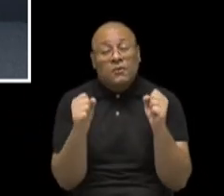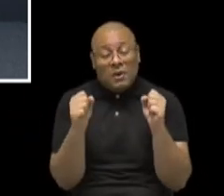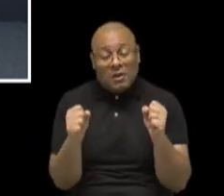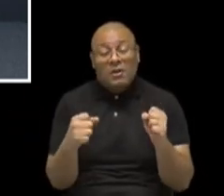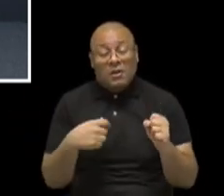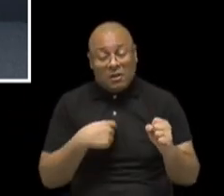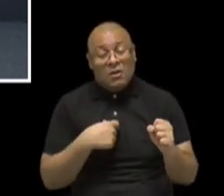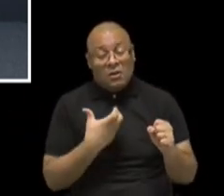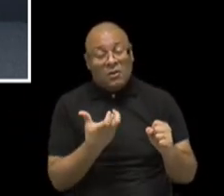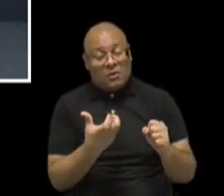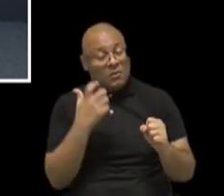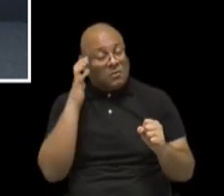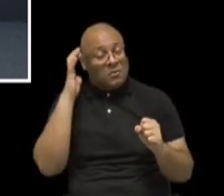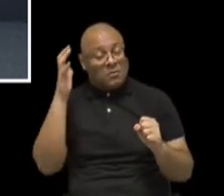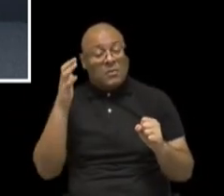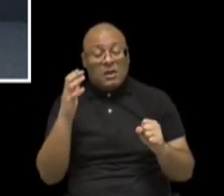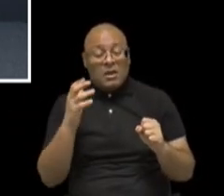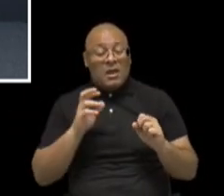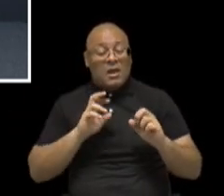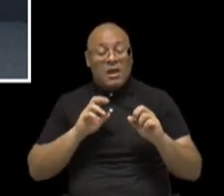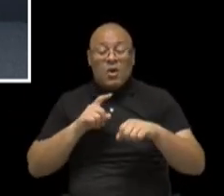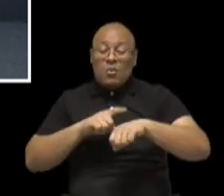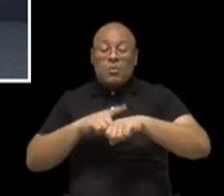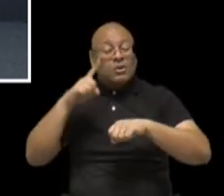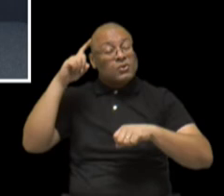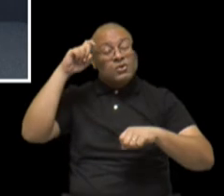know, and it's a very difficult time